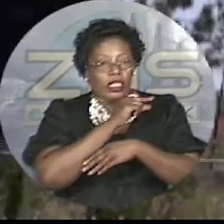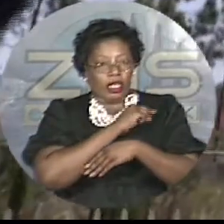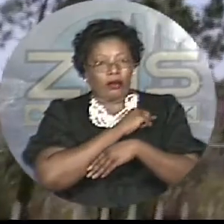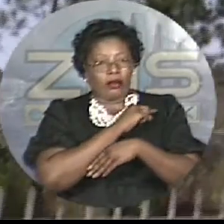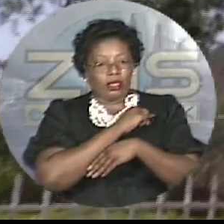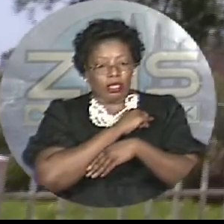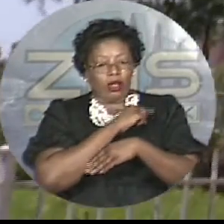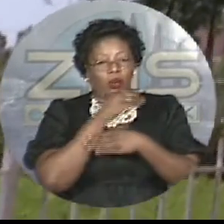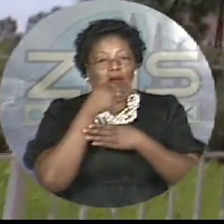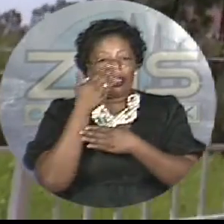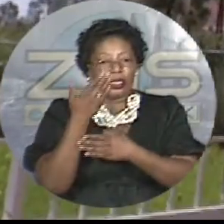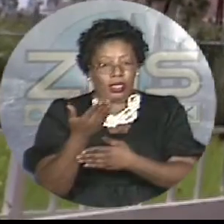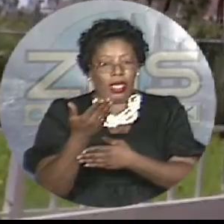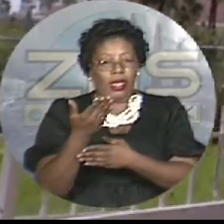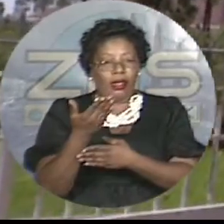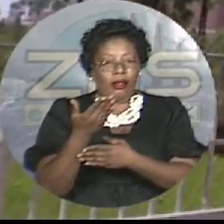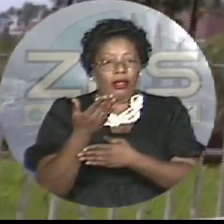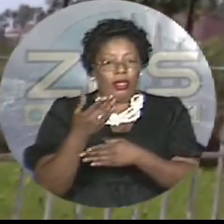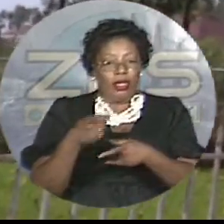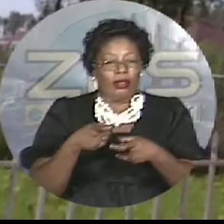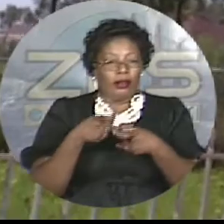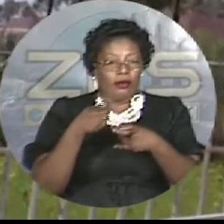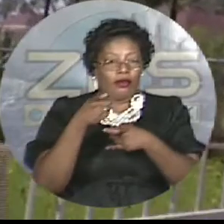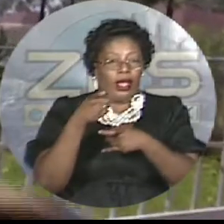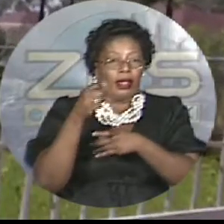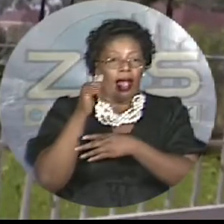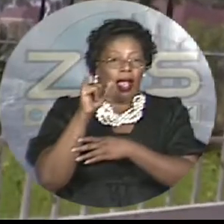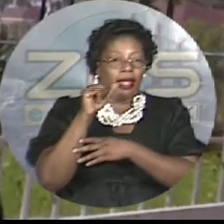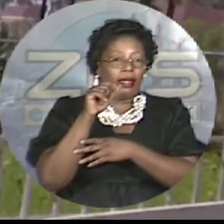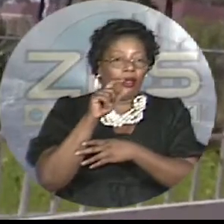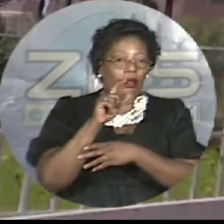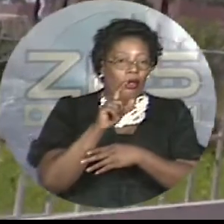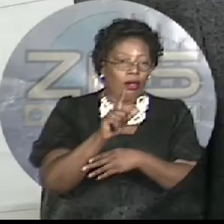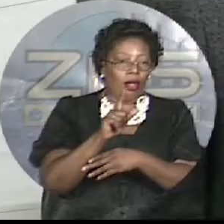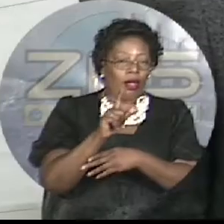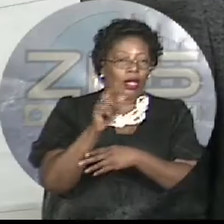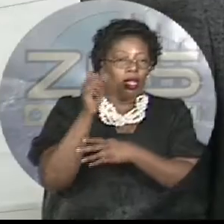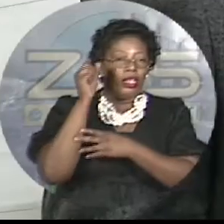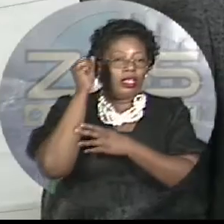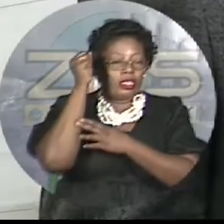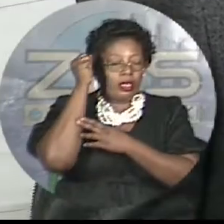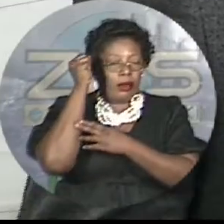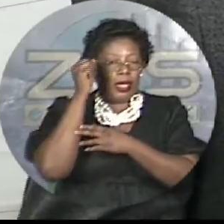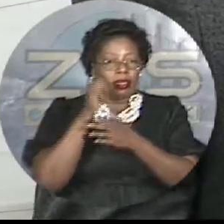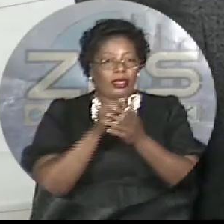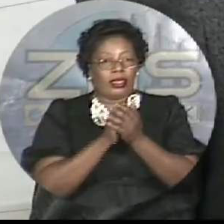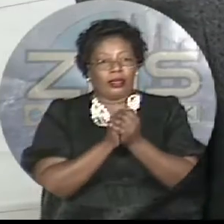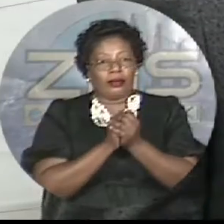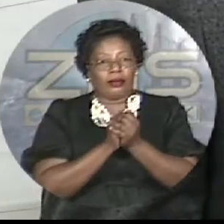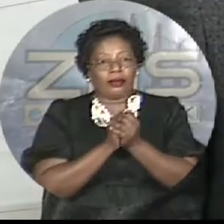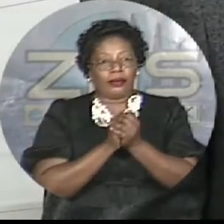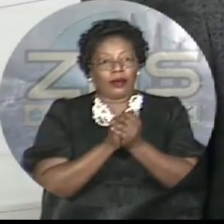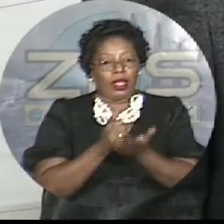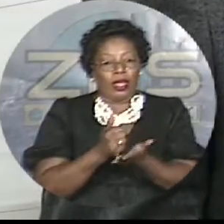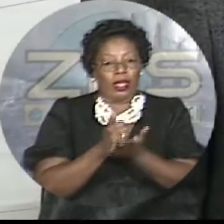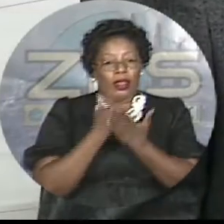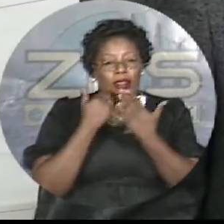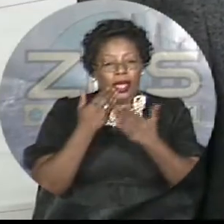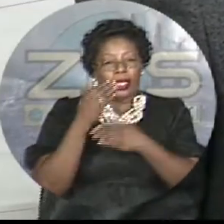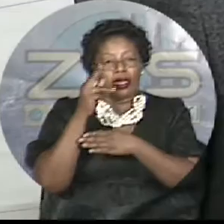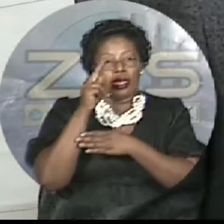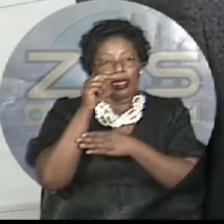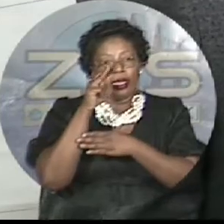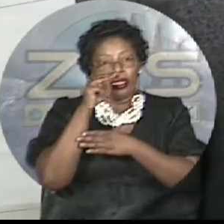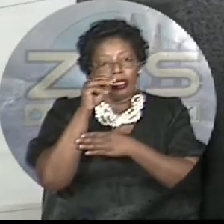handover by Island Luck CEO Sebastian. I want to commend Nema for all the efforts that they're currently doing